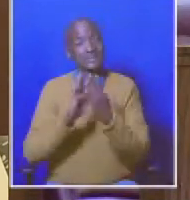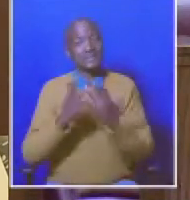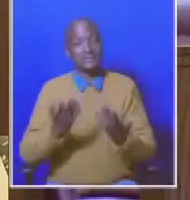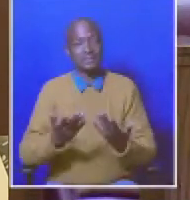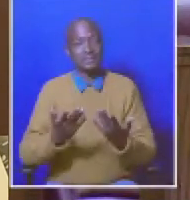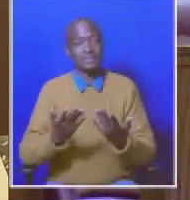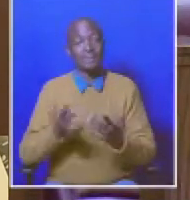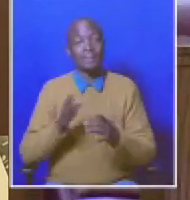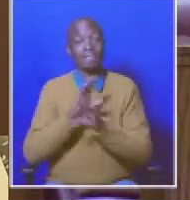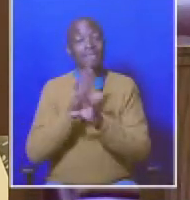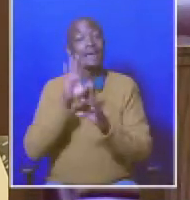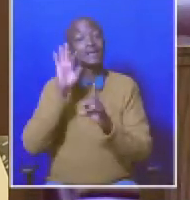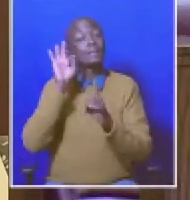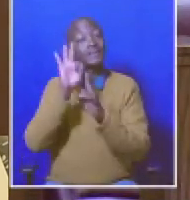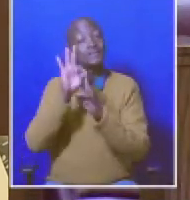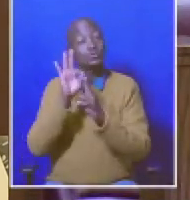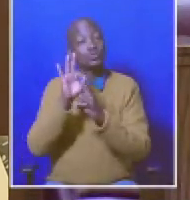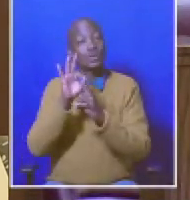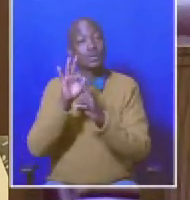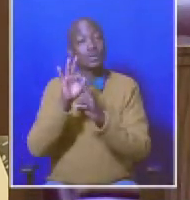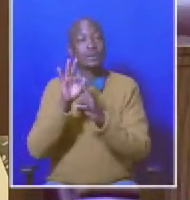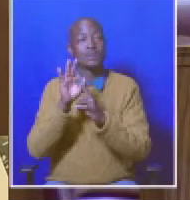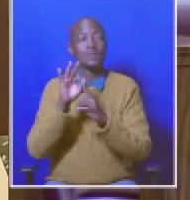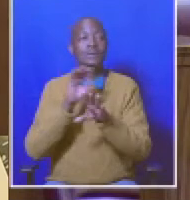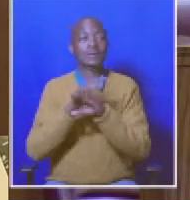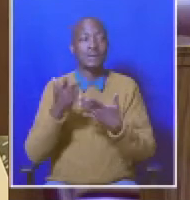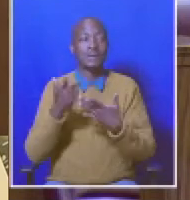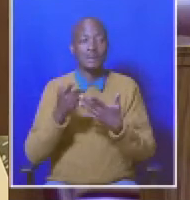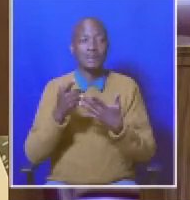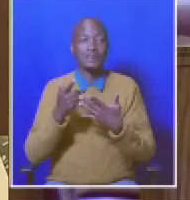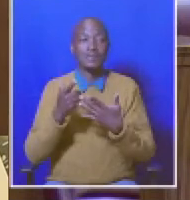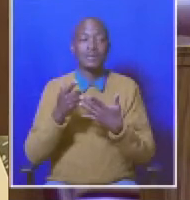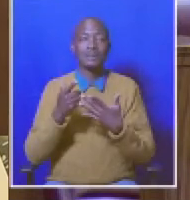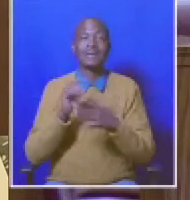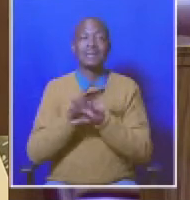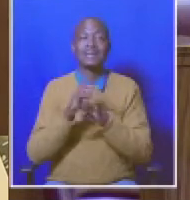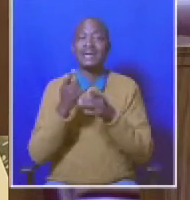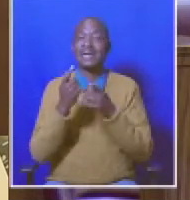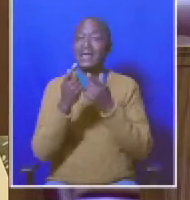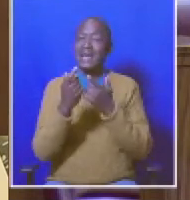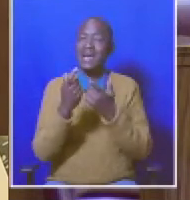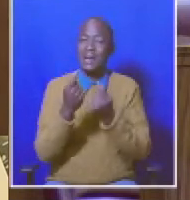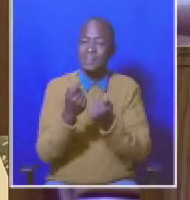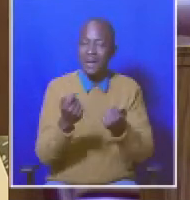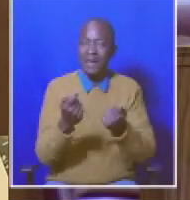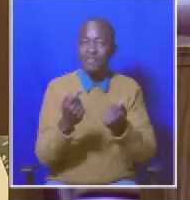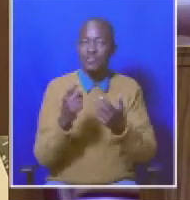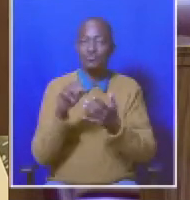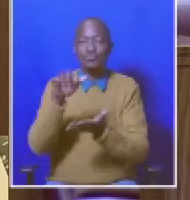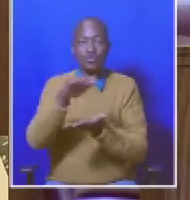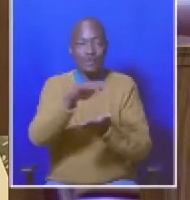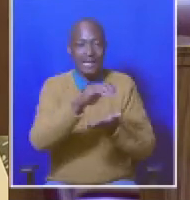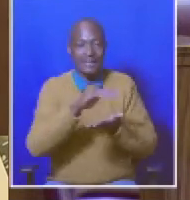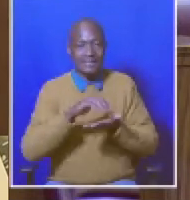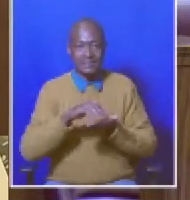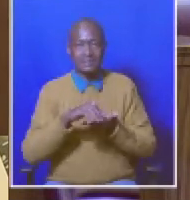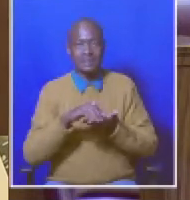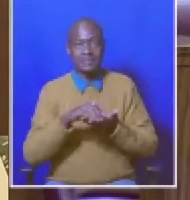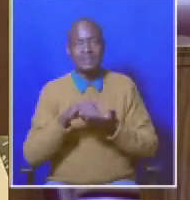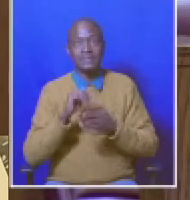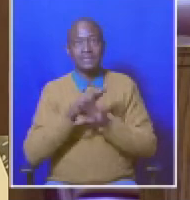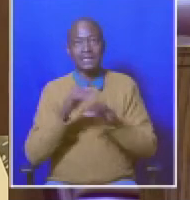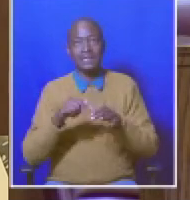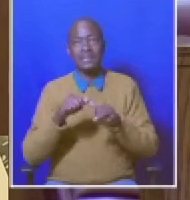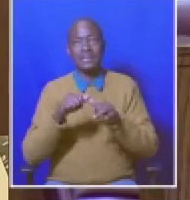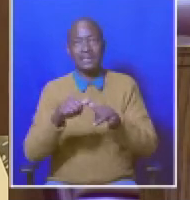In particular, the low revenue in revenue collection and large debt to